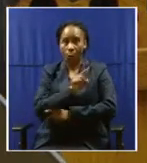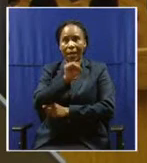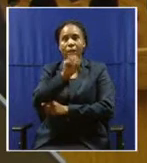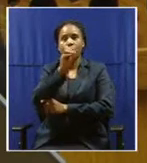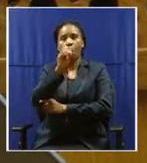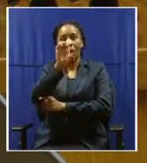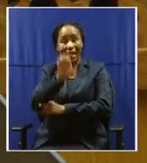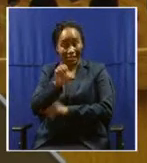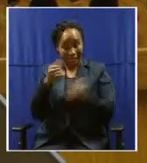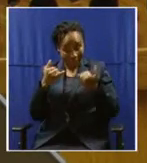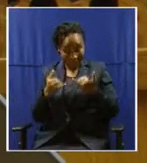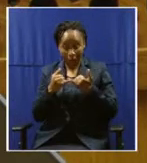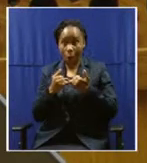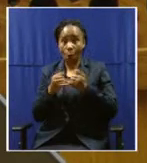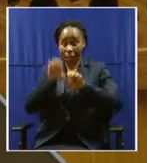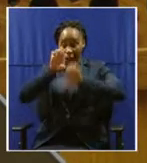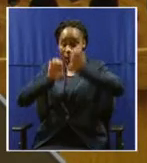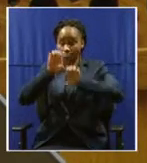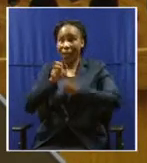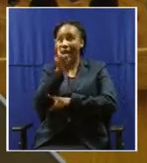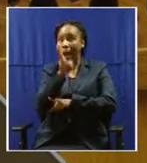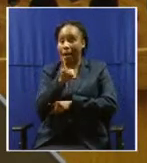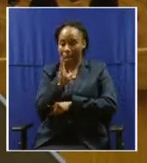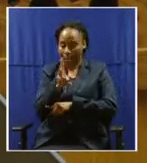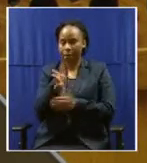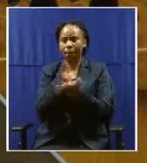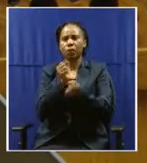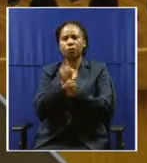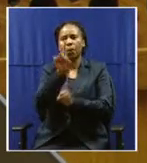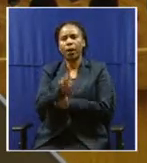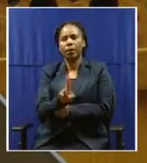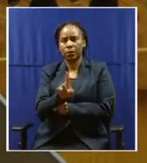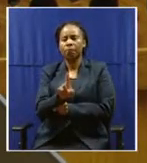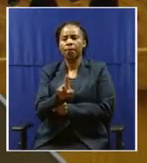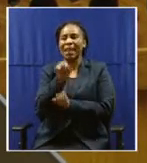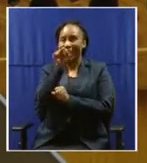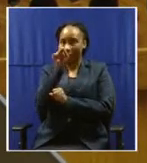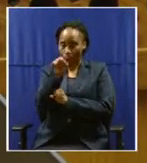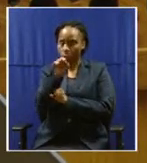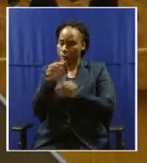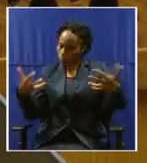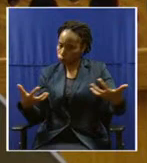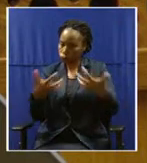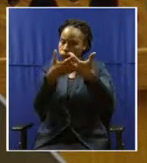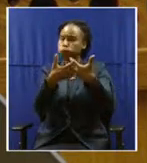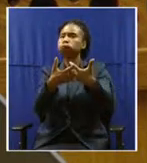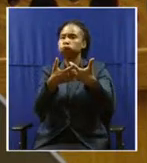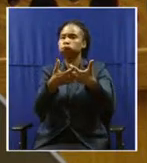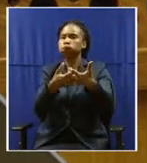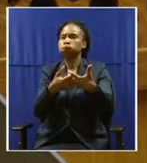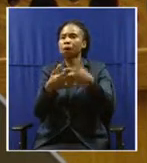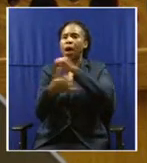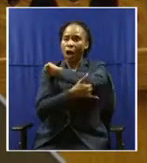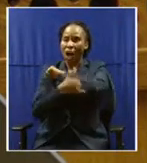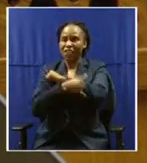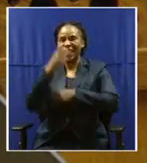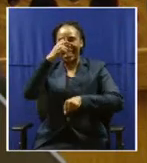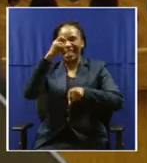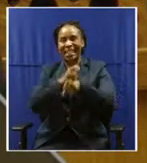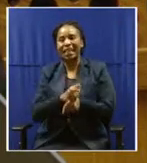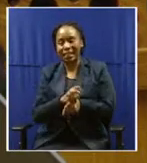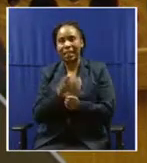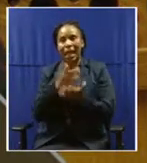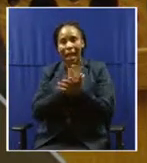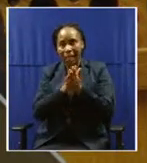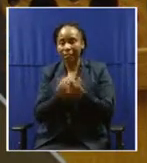being re-evaluated to ensure that they are responsive to the country's needs and the implementation of